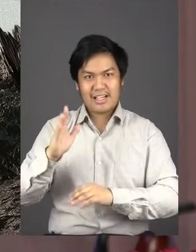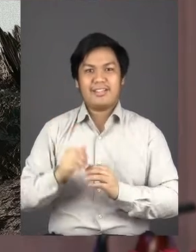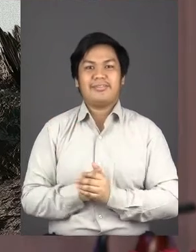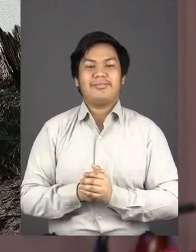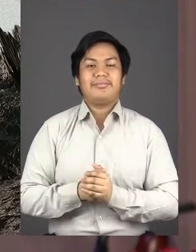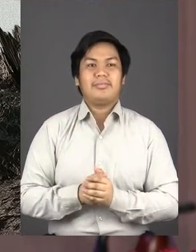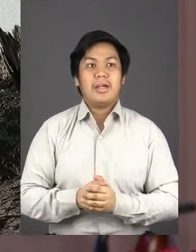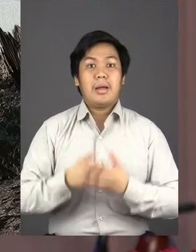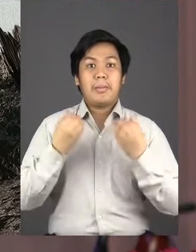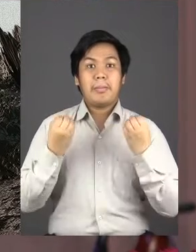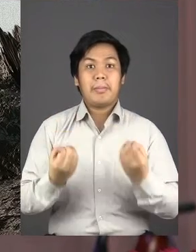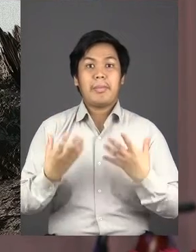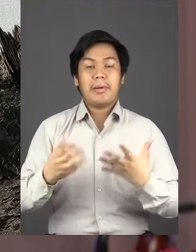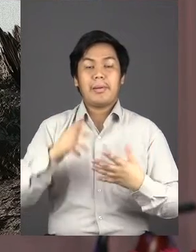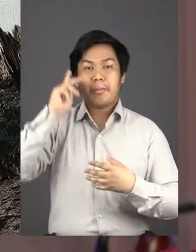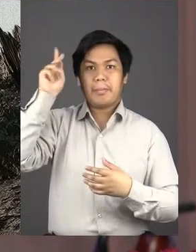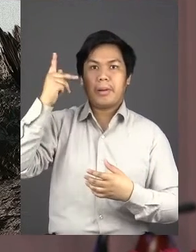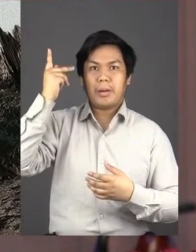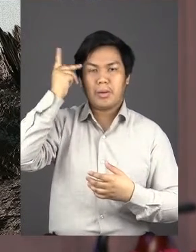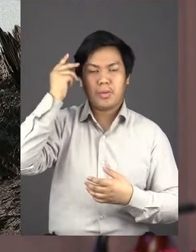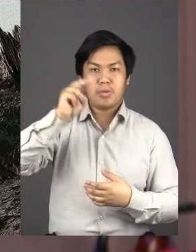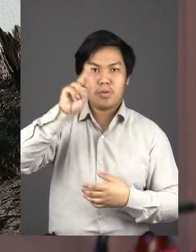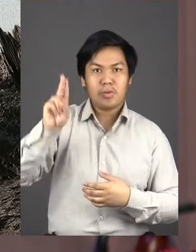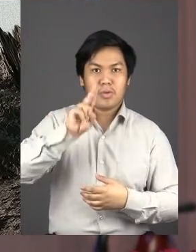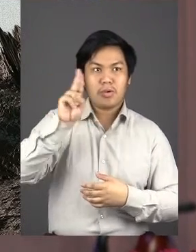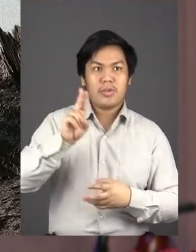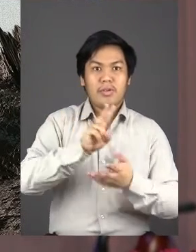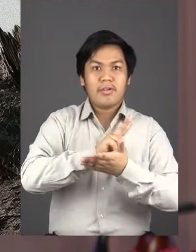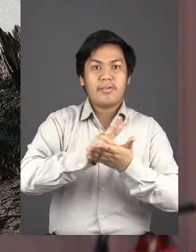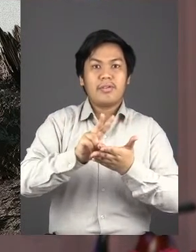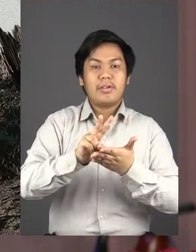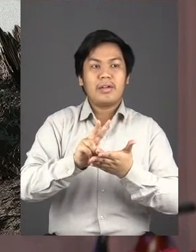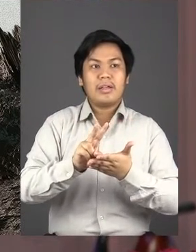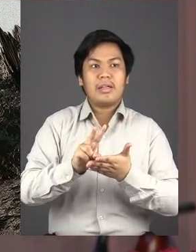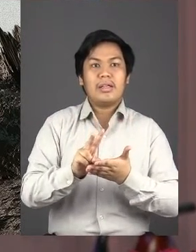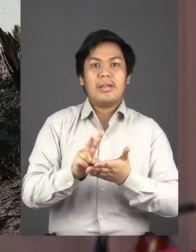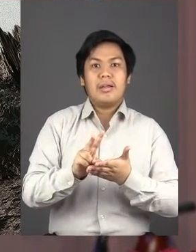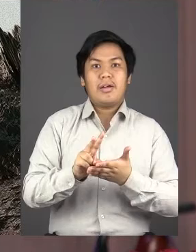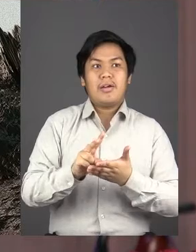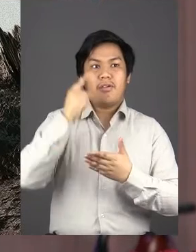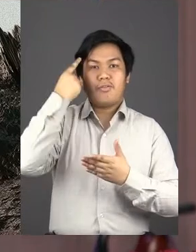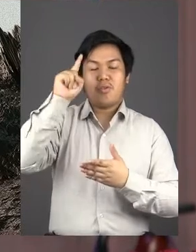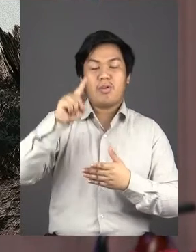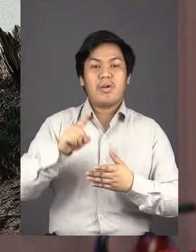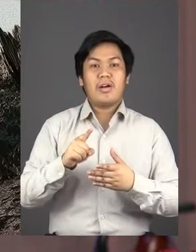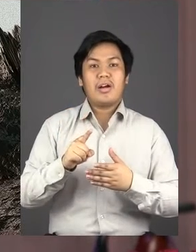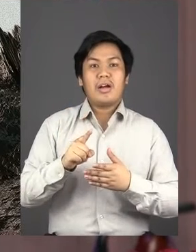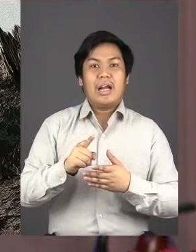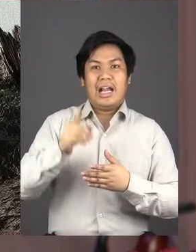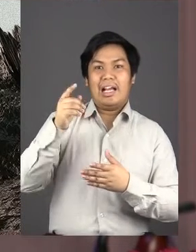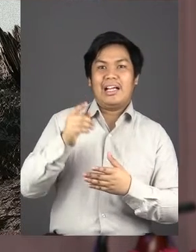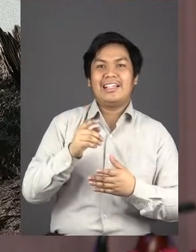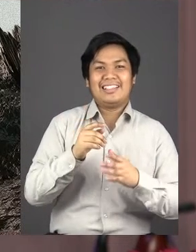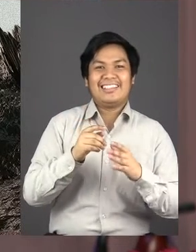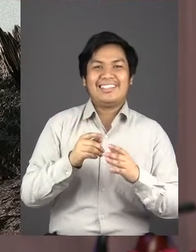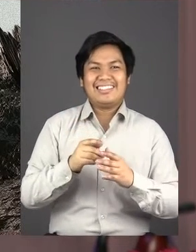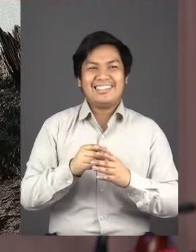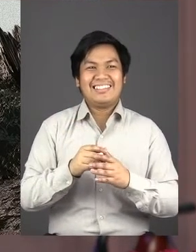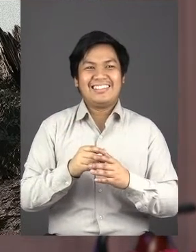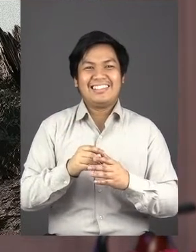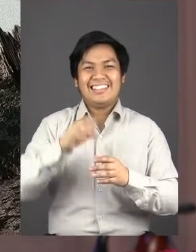Maraming mga politiko ginagamit itong verse na to sa kanilang justification ng kanilang PR.